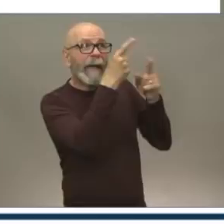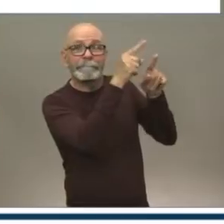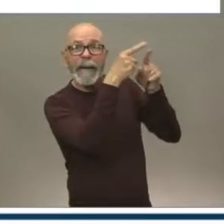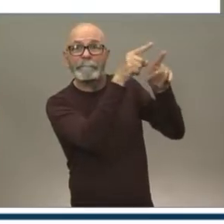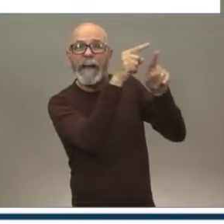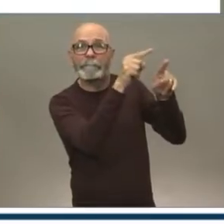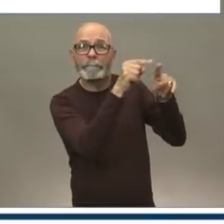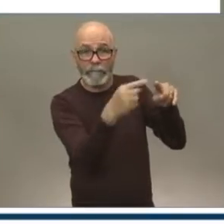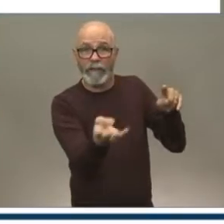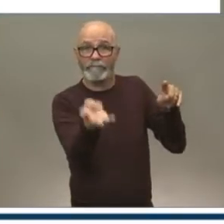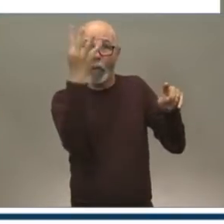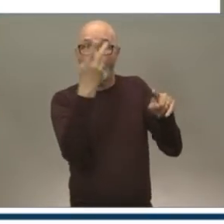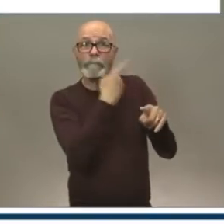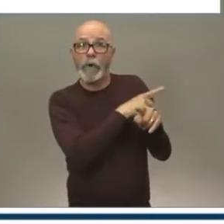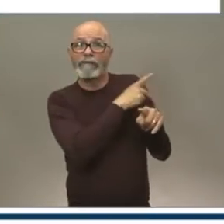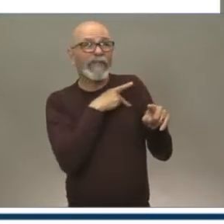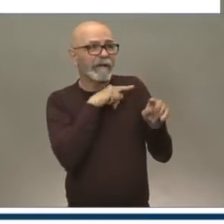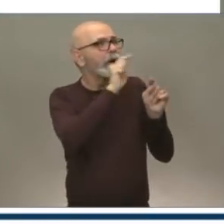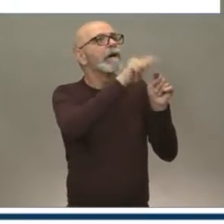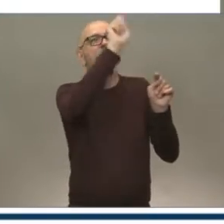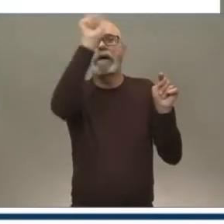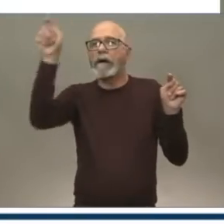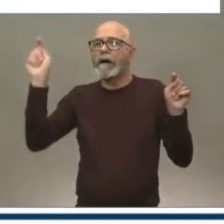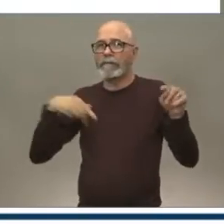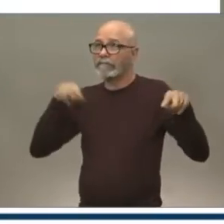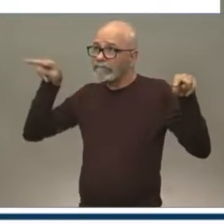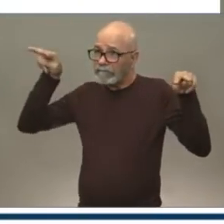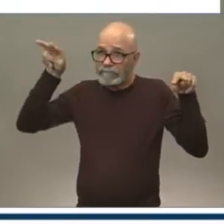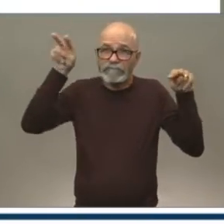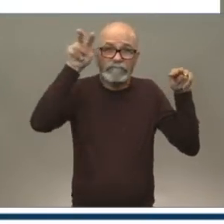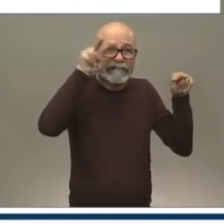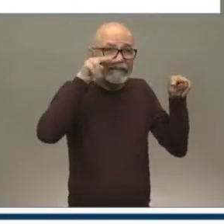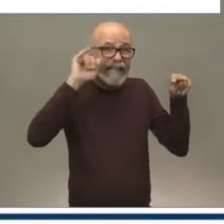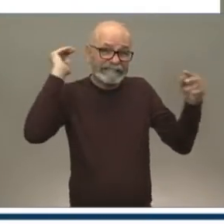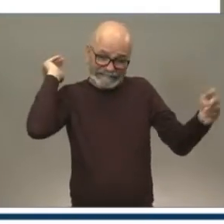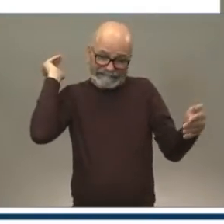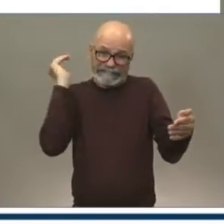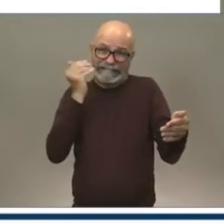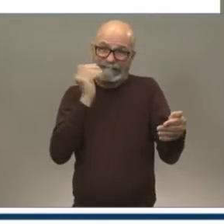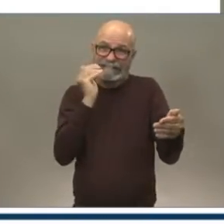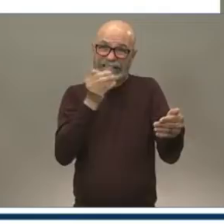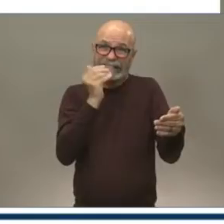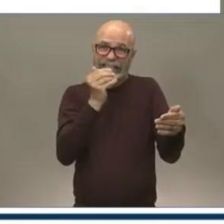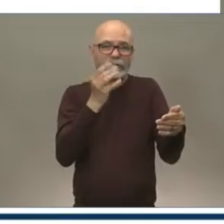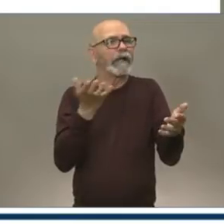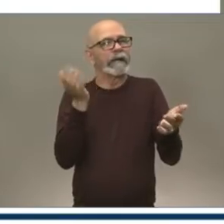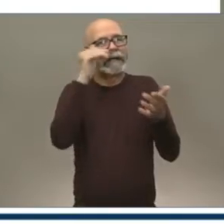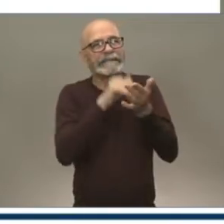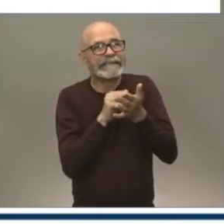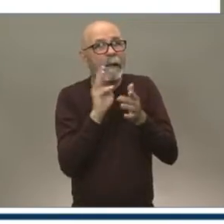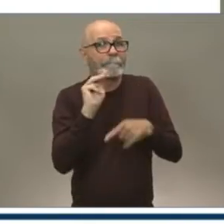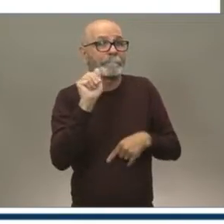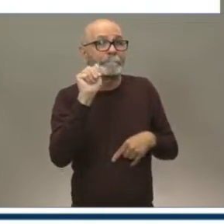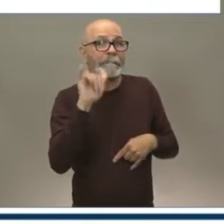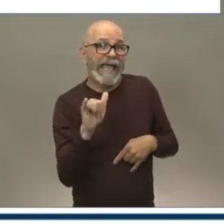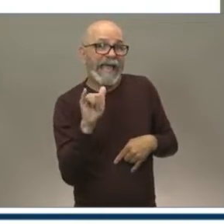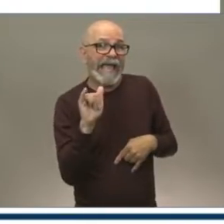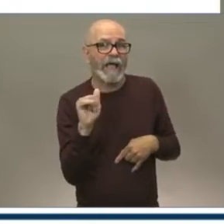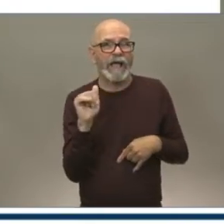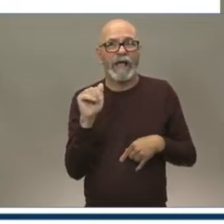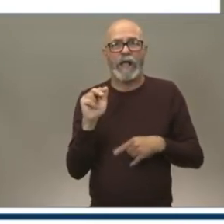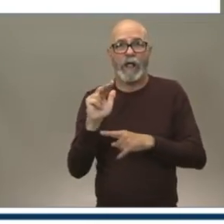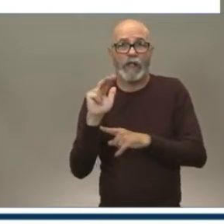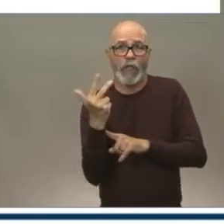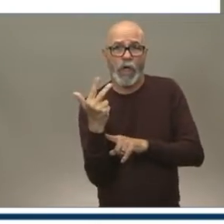provinces, and we'll reevaluate as we get closer to the new proposed date to open up the Atlantic bubble. The border controls